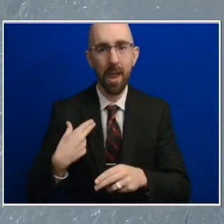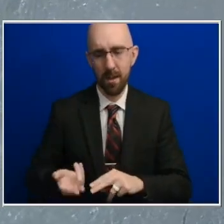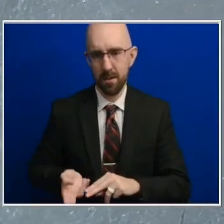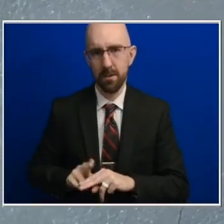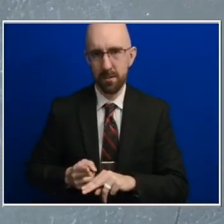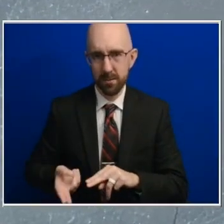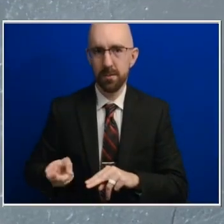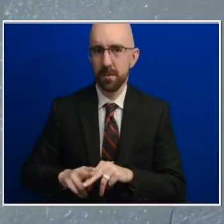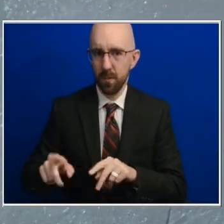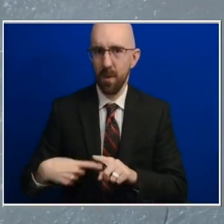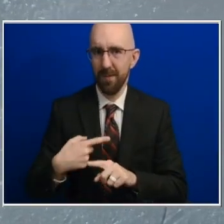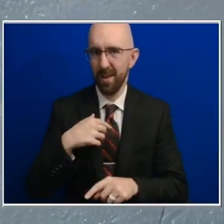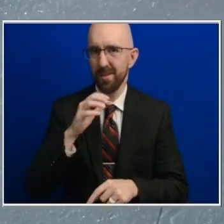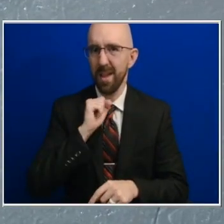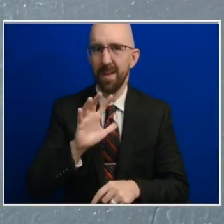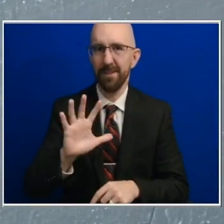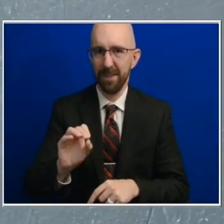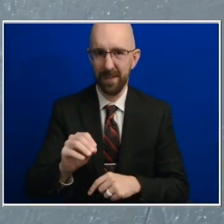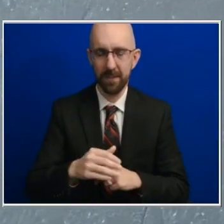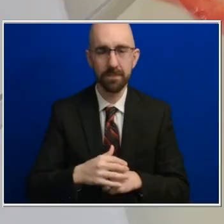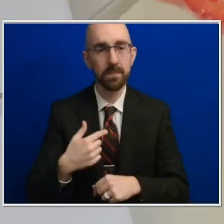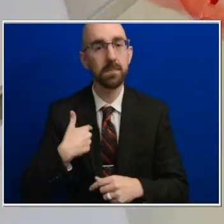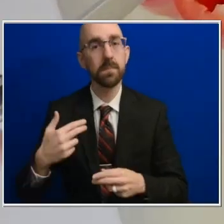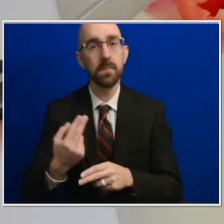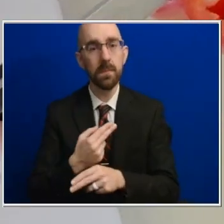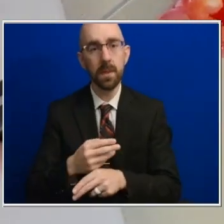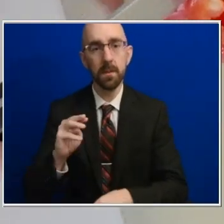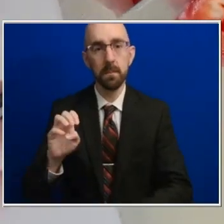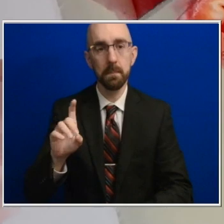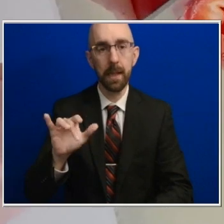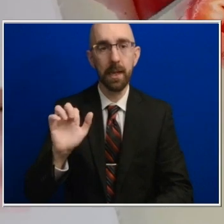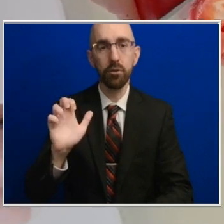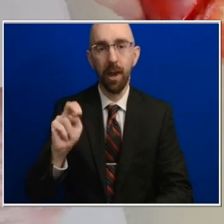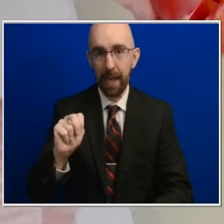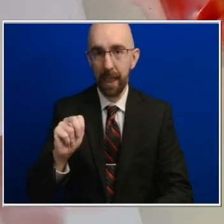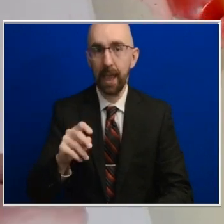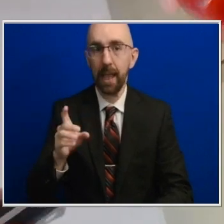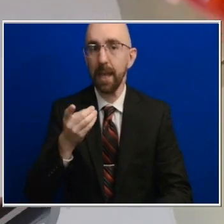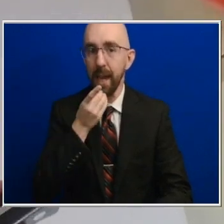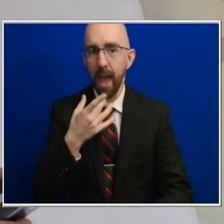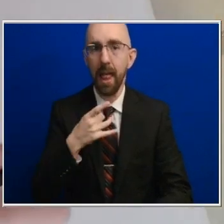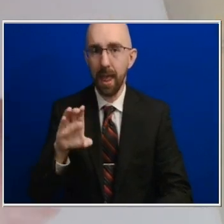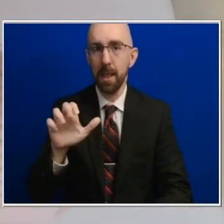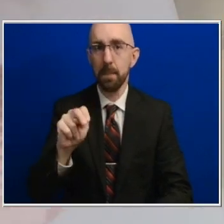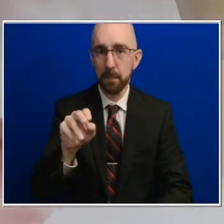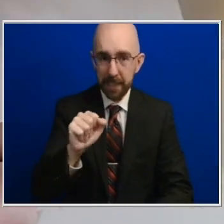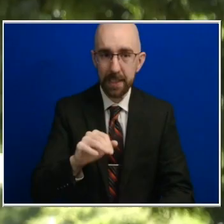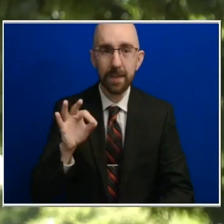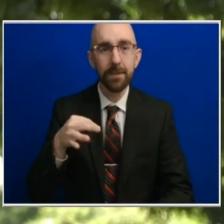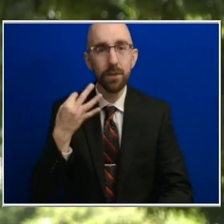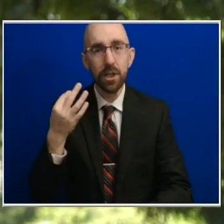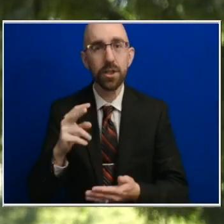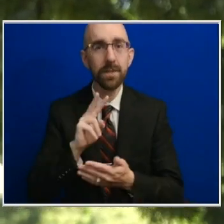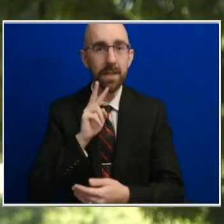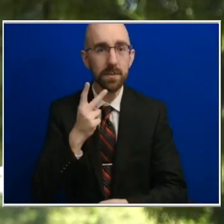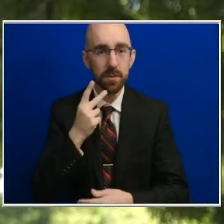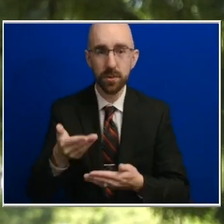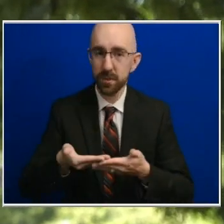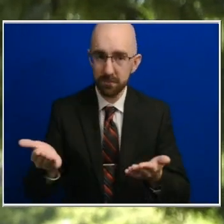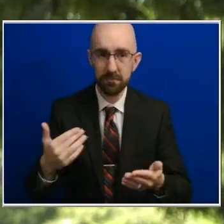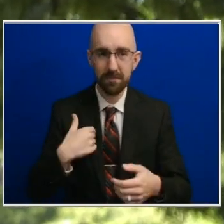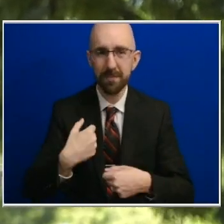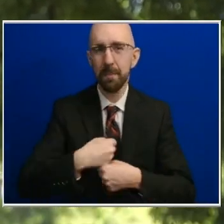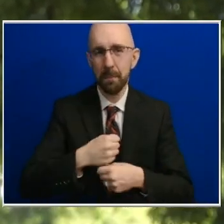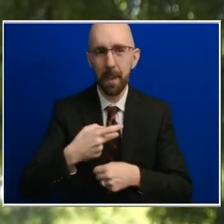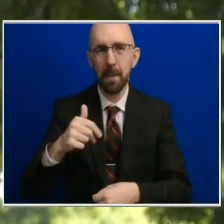I adopted the Mediterranean diet, and I really like it. I really love beans, and I love the fresh vegetables that are out right now. I make a lot of pasta sauces